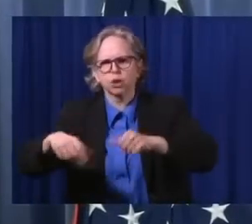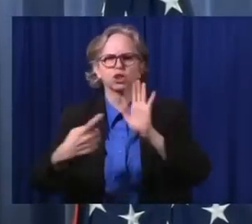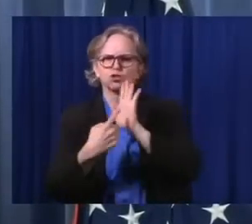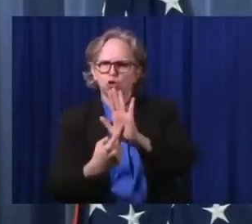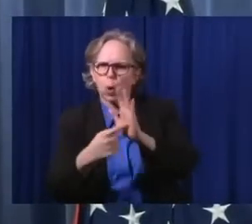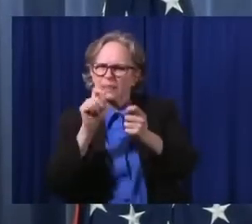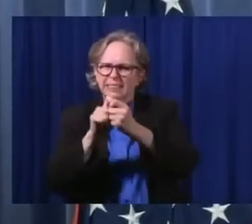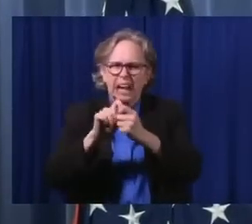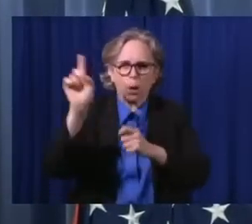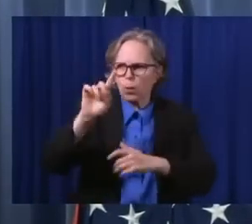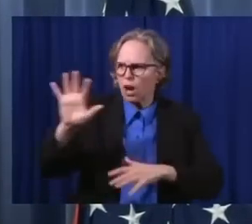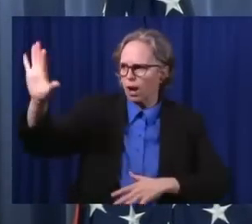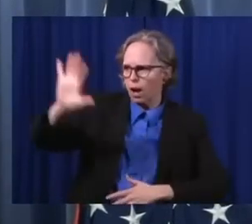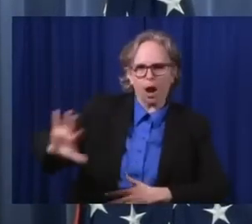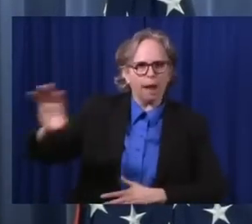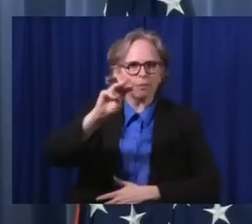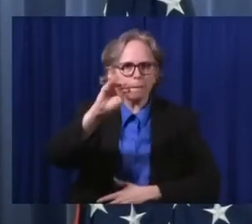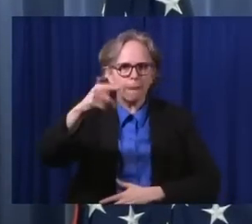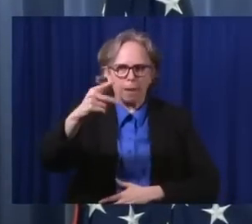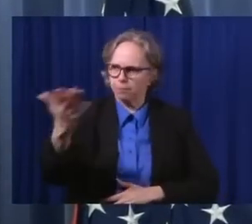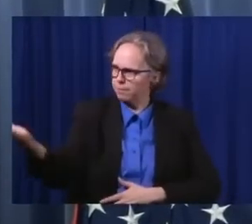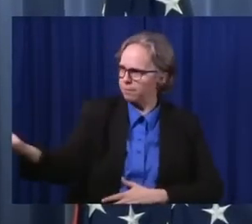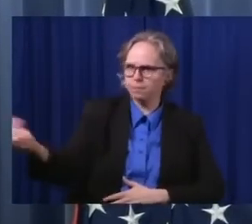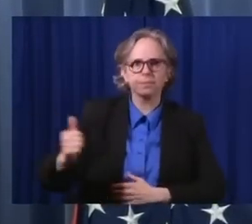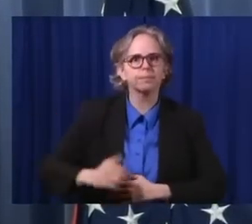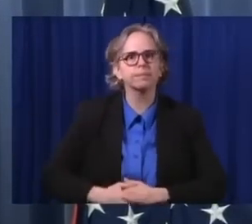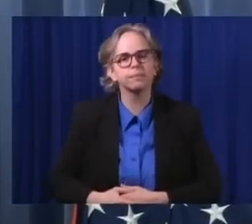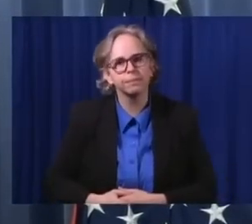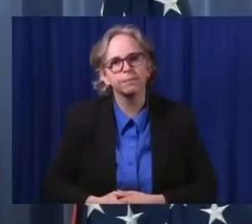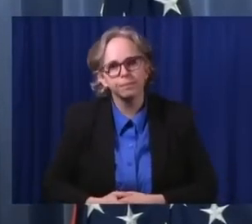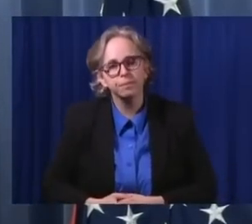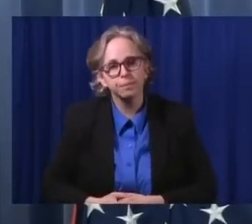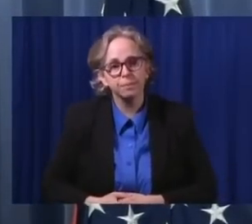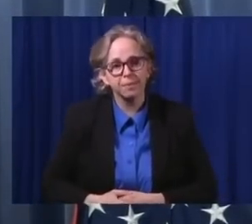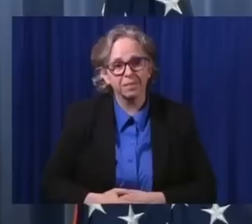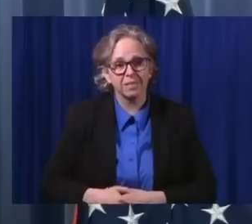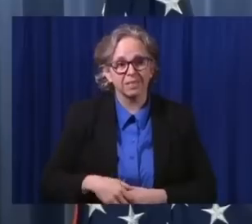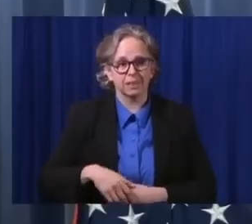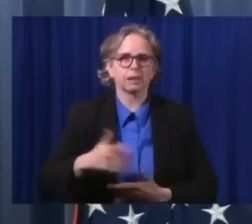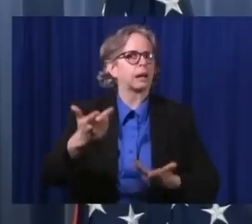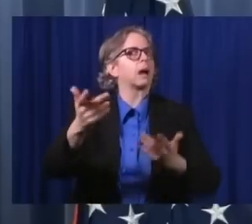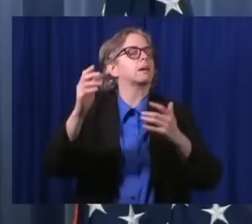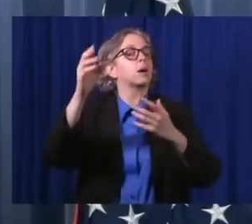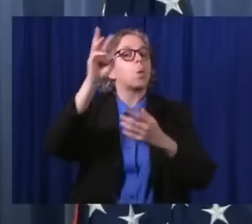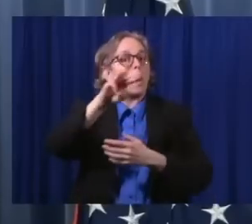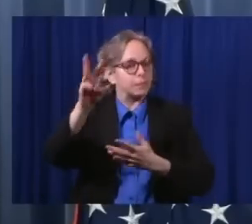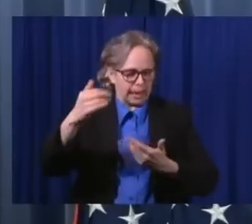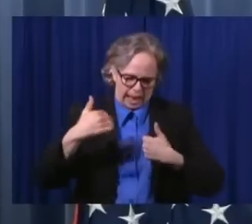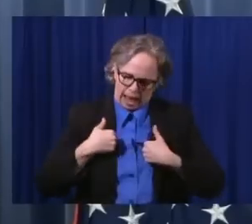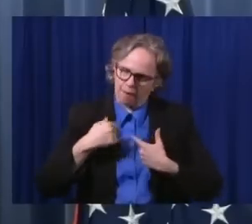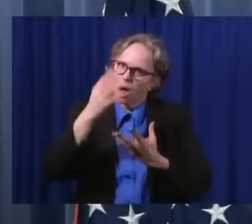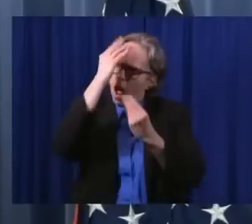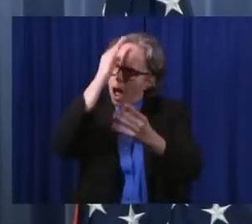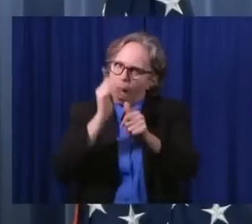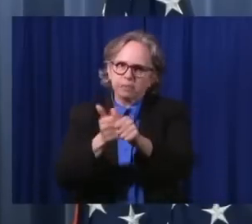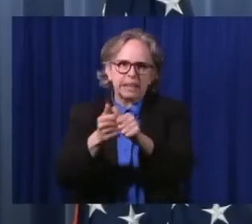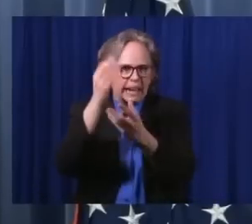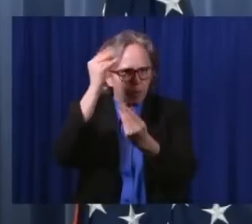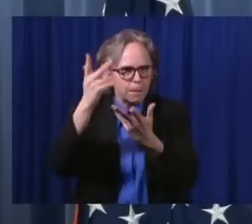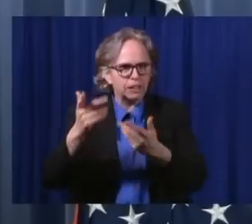as well. The webpage will also have links to community health centers and